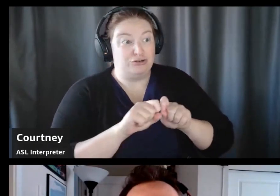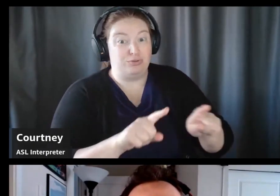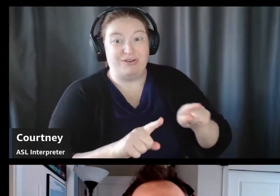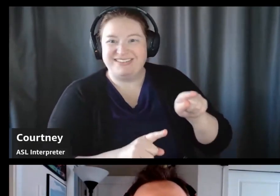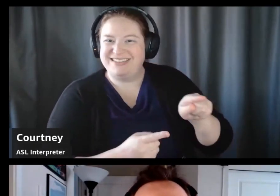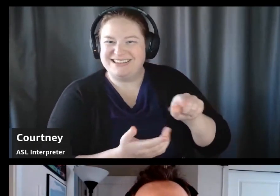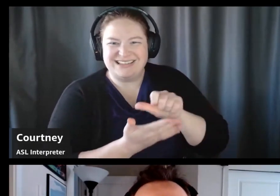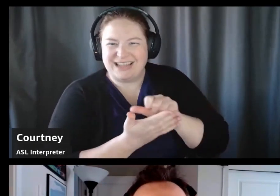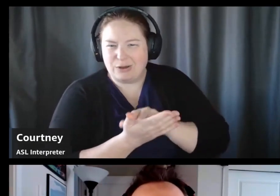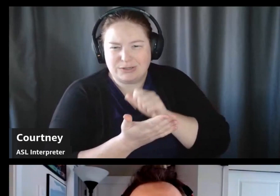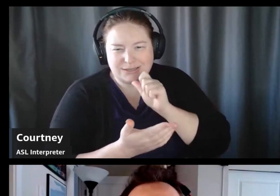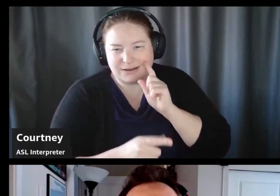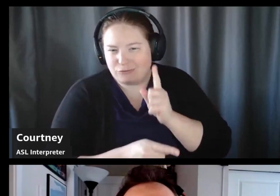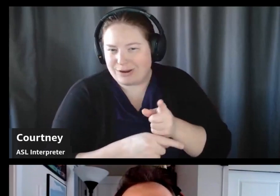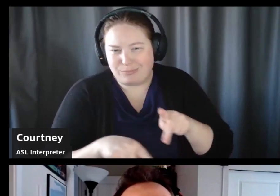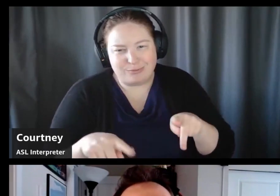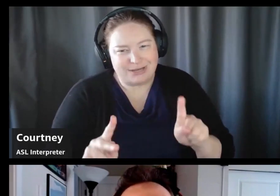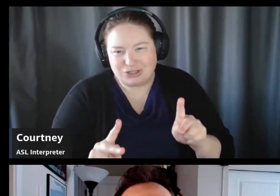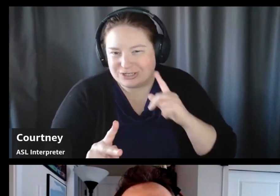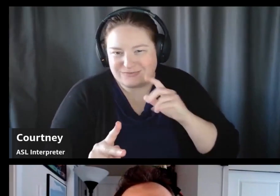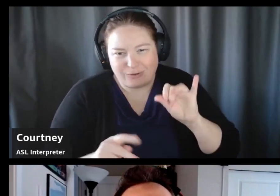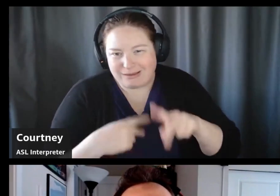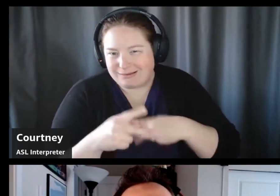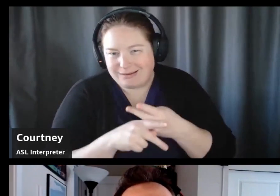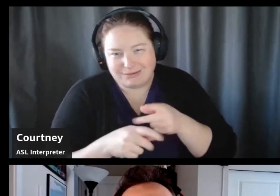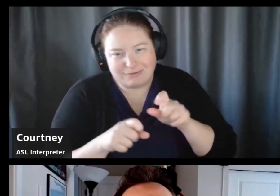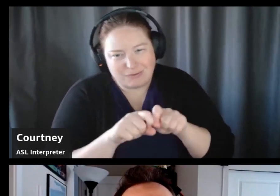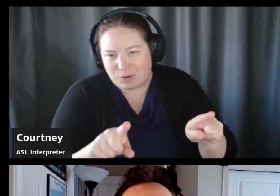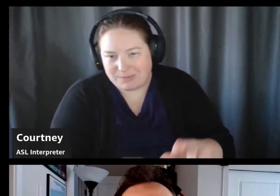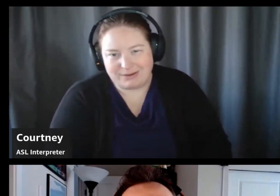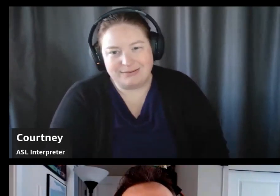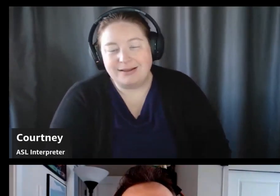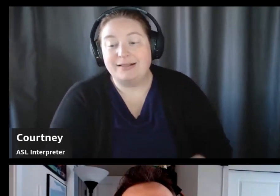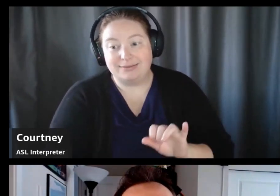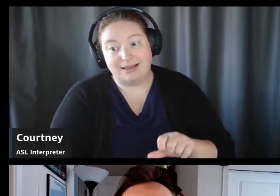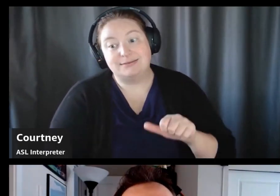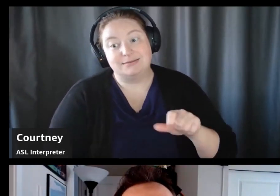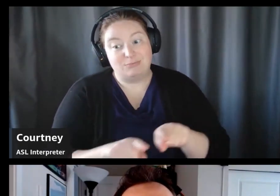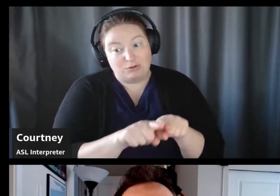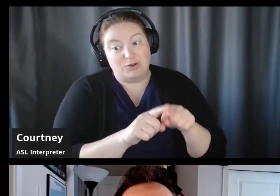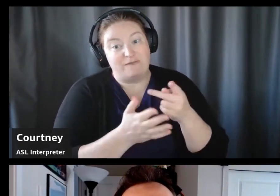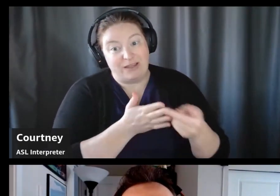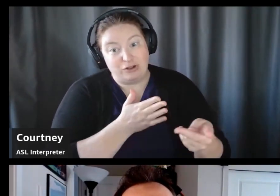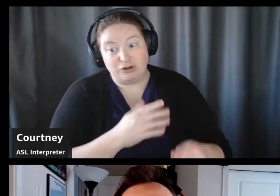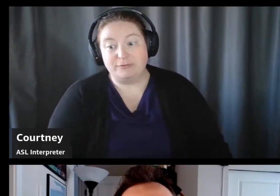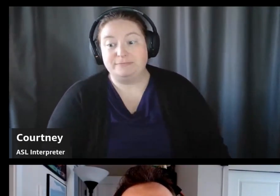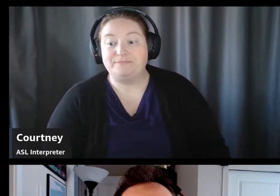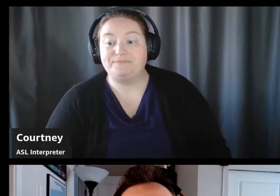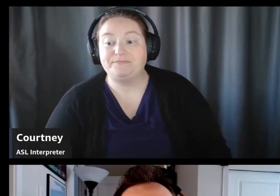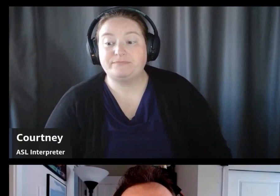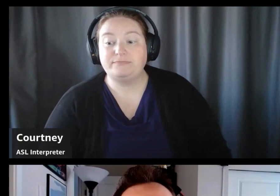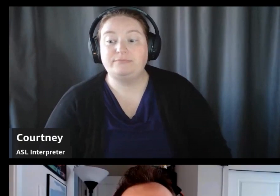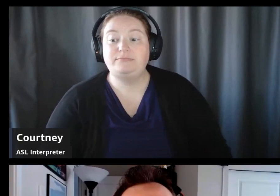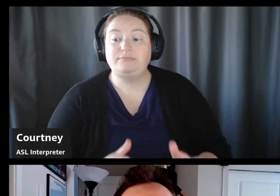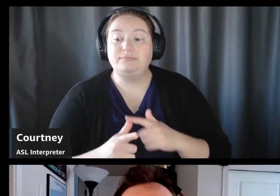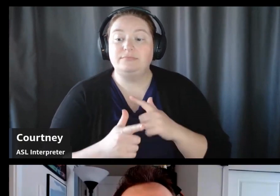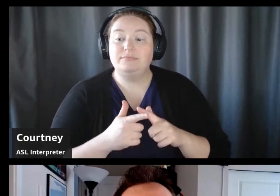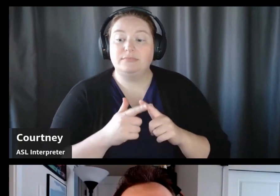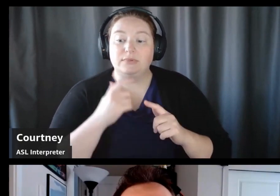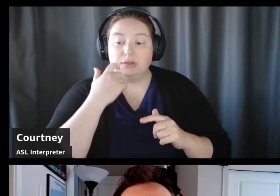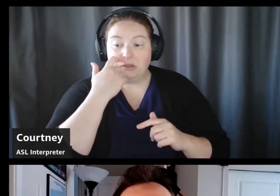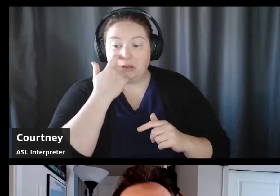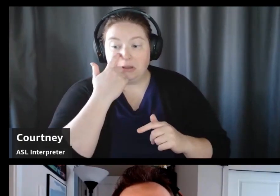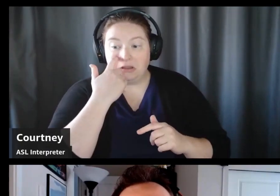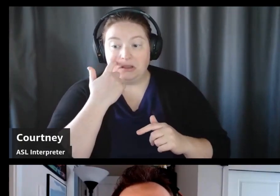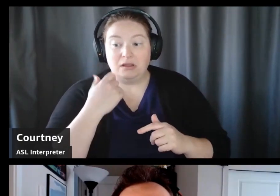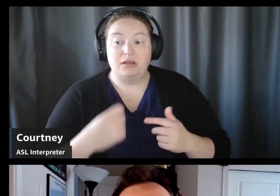does not have the permissions, right, for those kind of deployments. So that is another failure, right? But then start coming all these edge cases, right, where accounts are